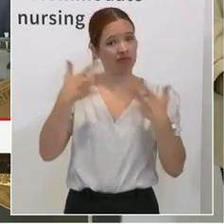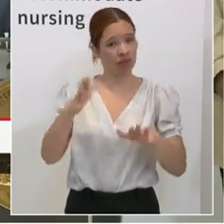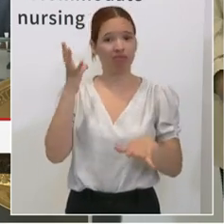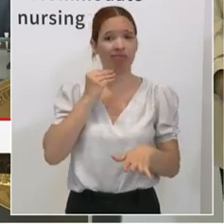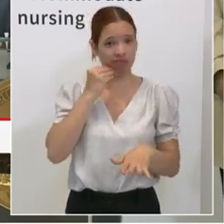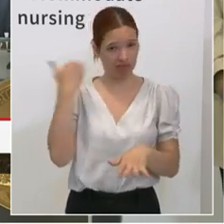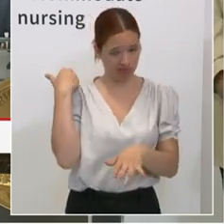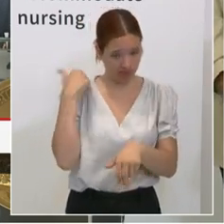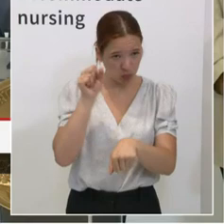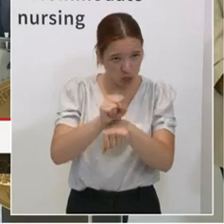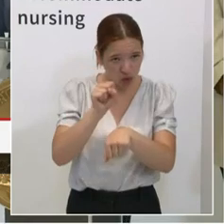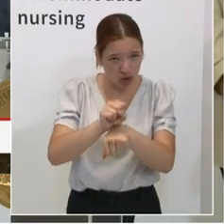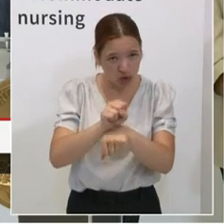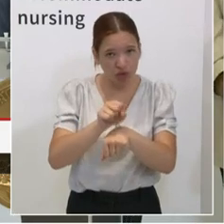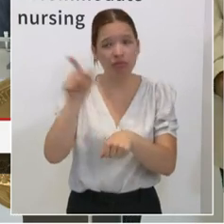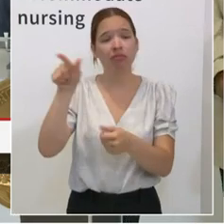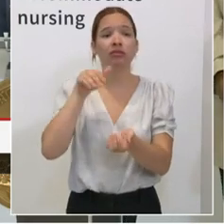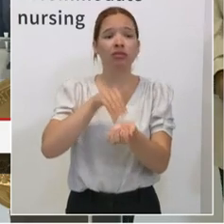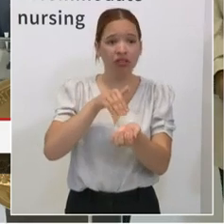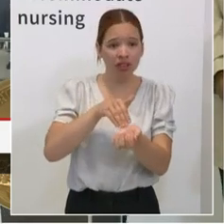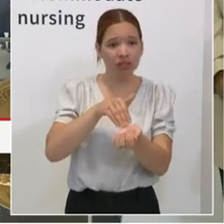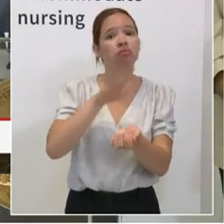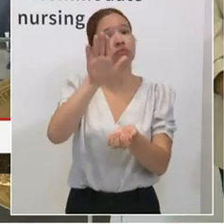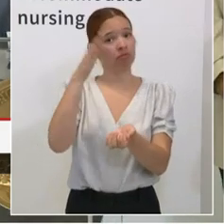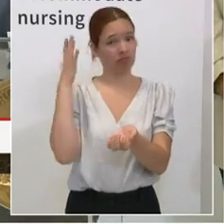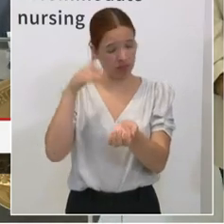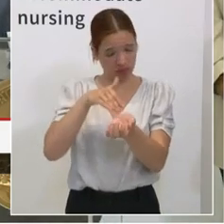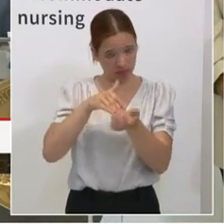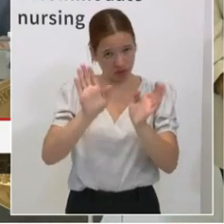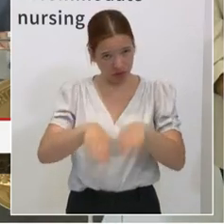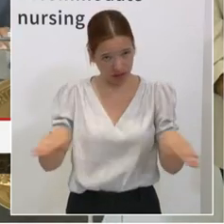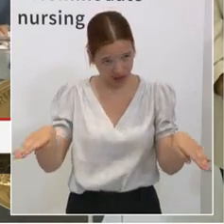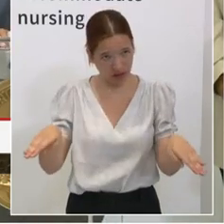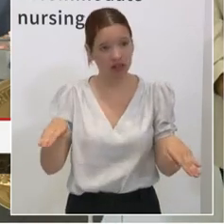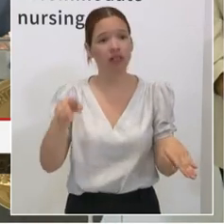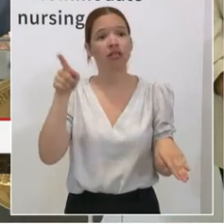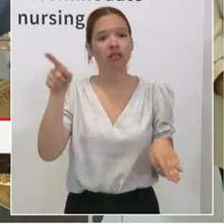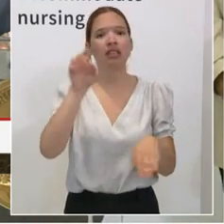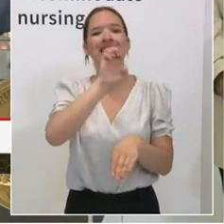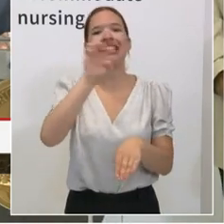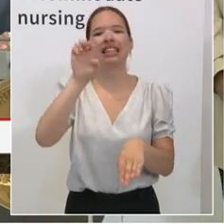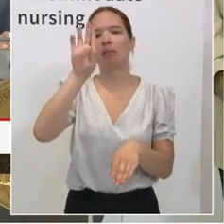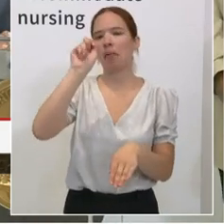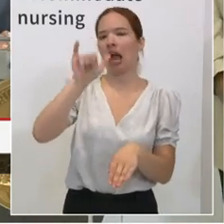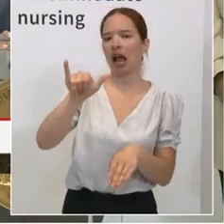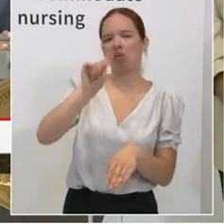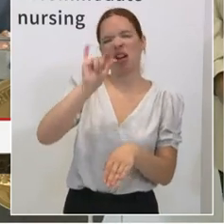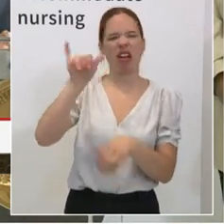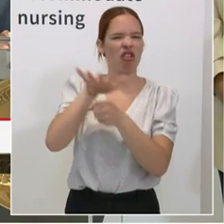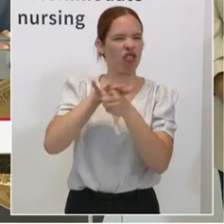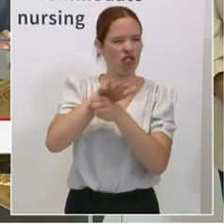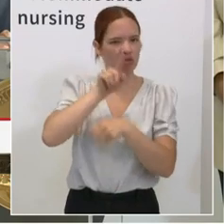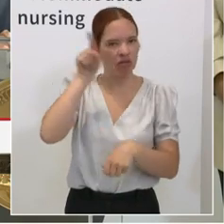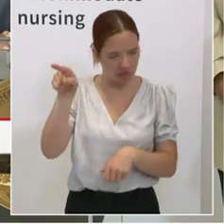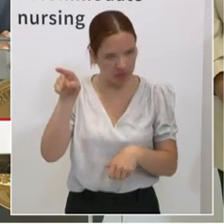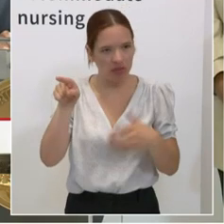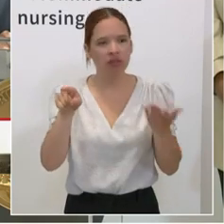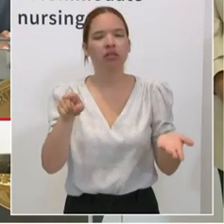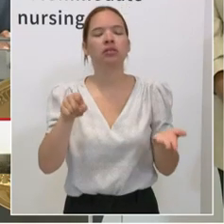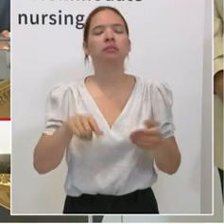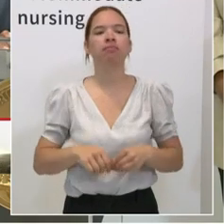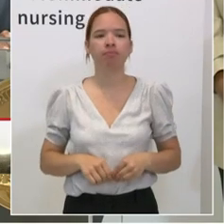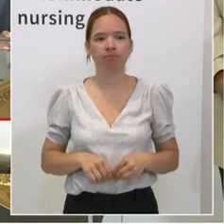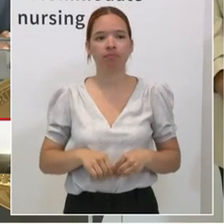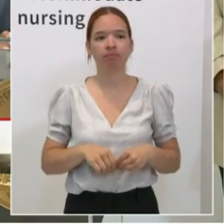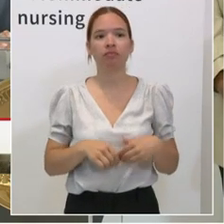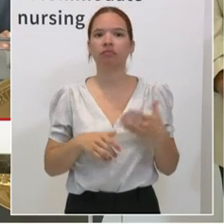maintaining a private pediatric practice in the East Bay. And today we are very, very excited to